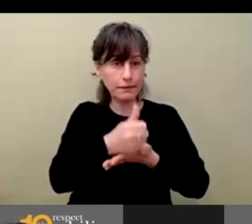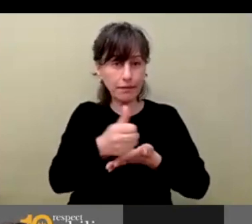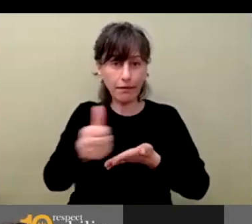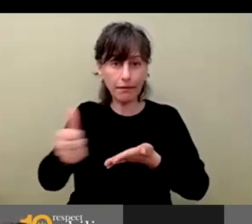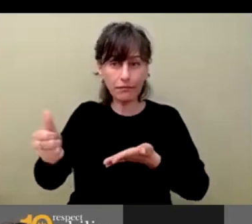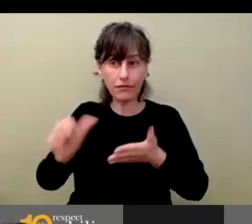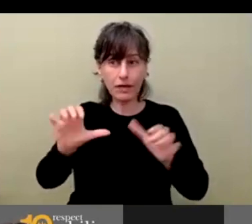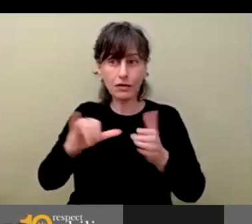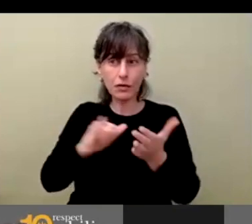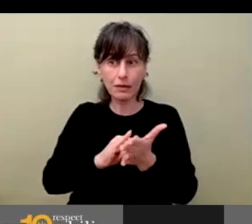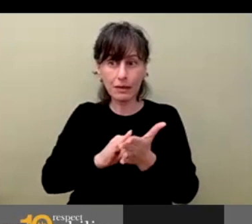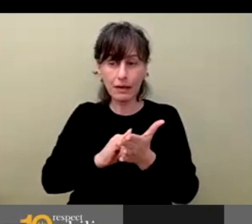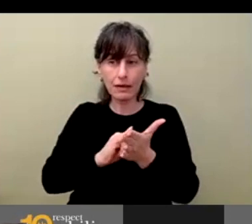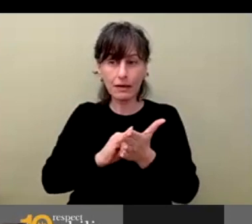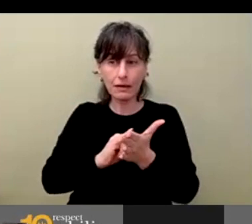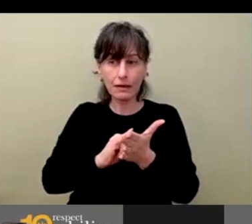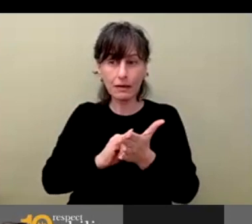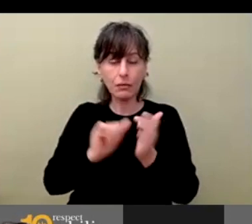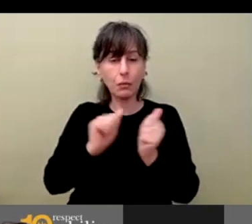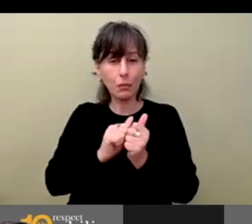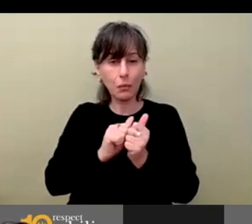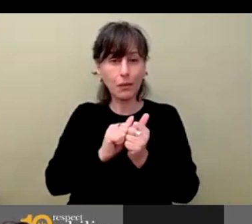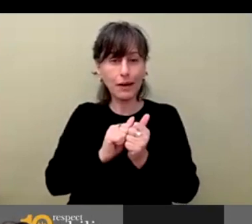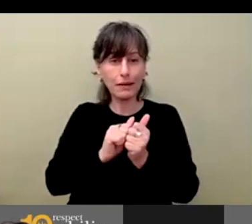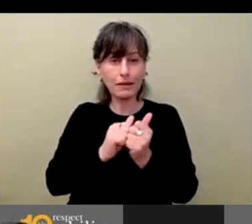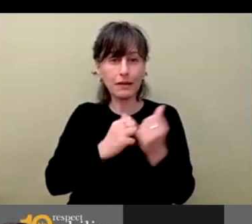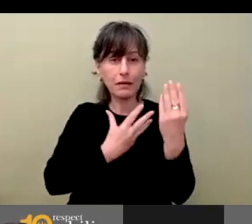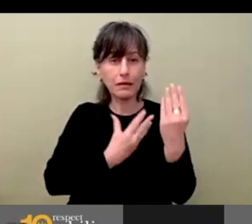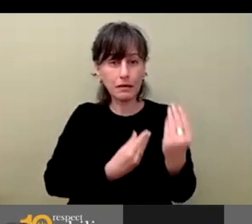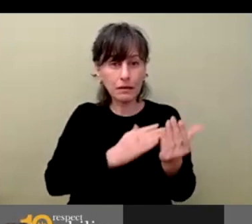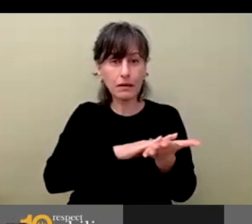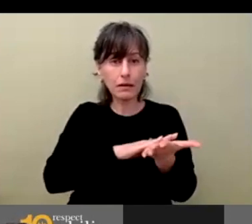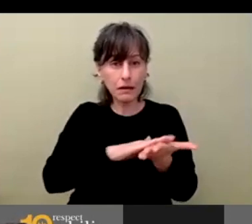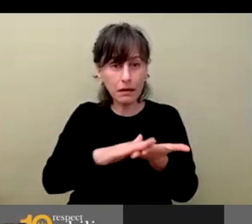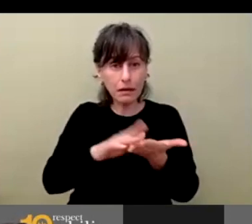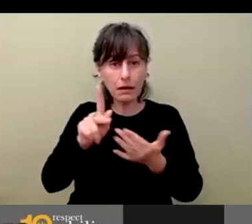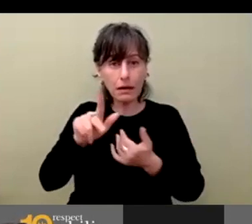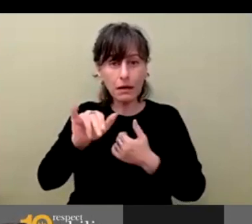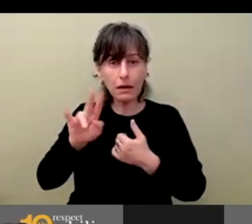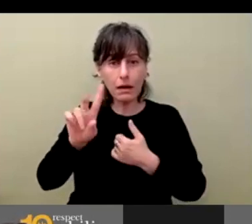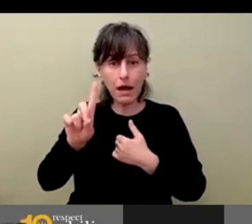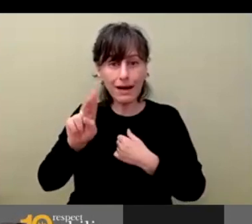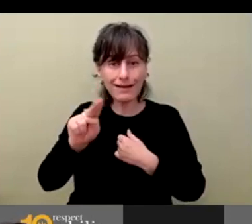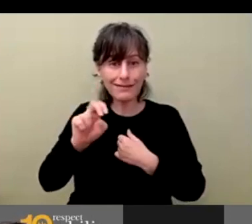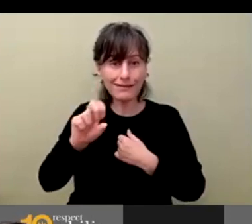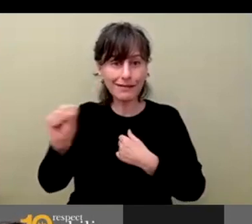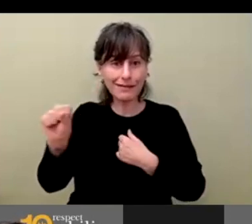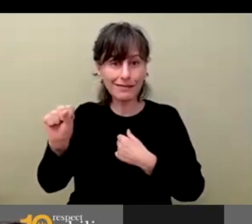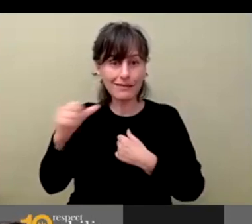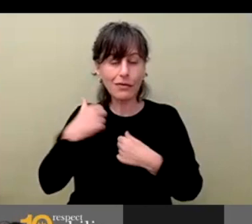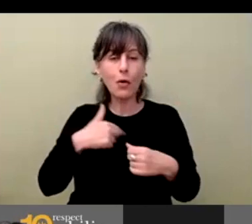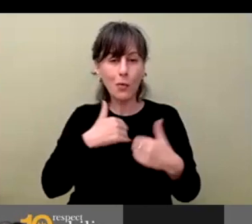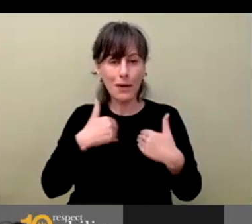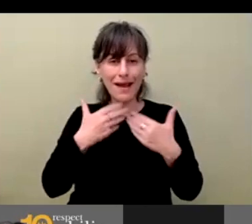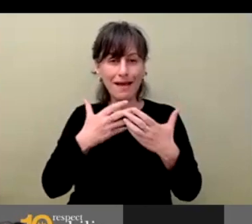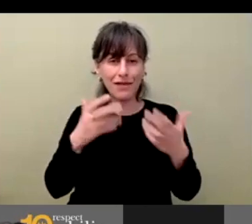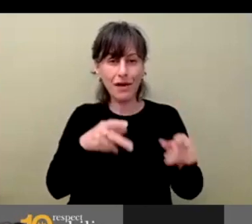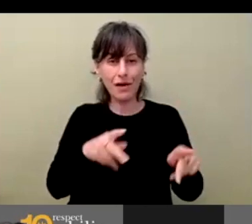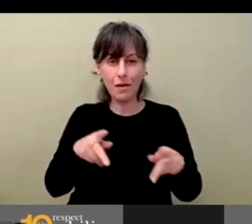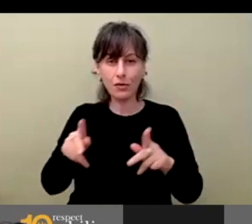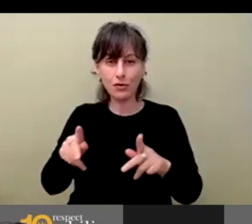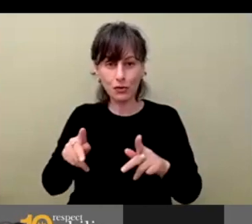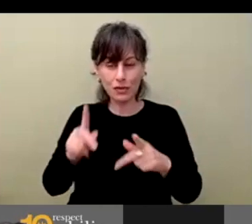that with kindness, because I feel like we have a lot of